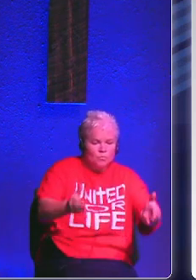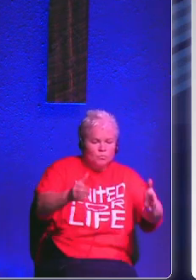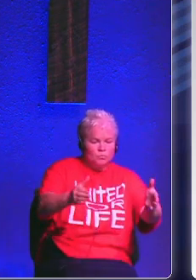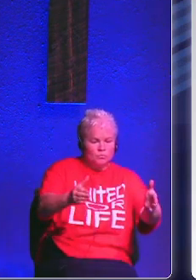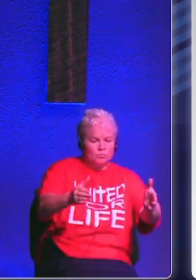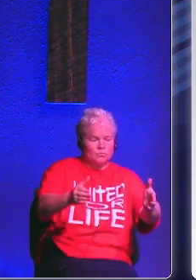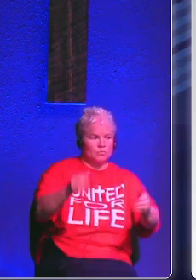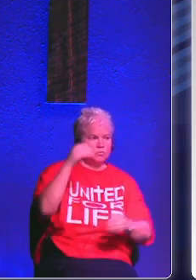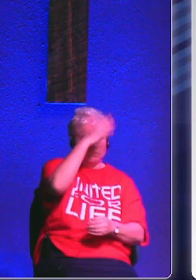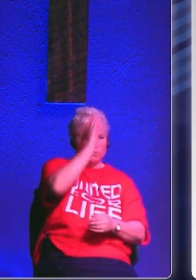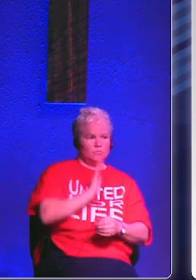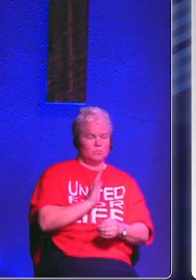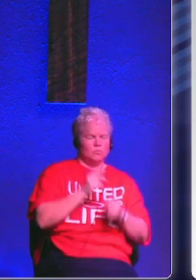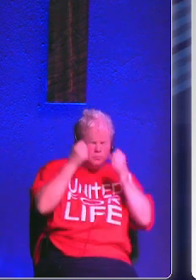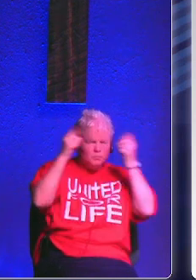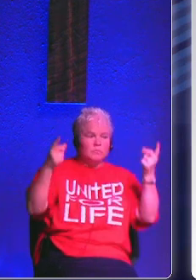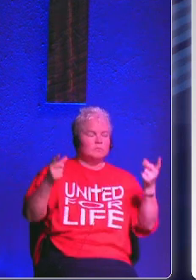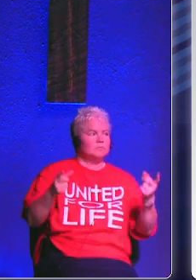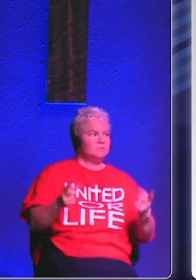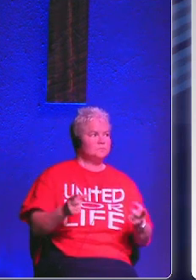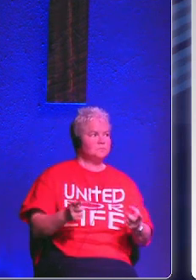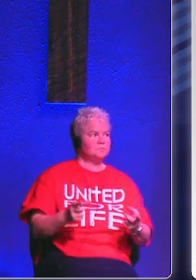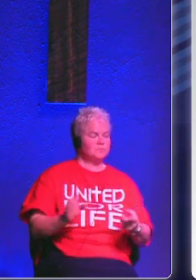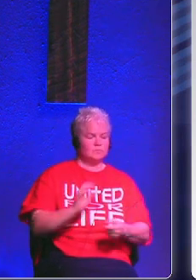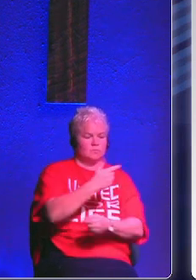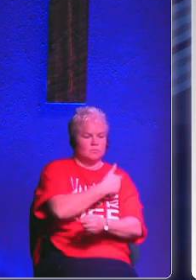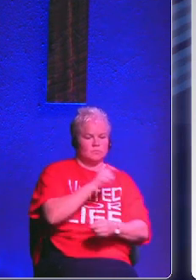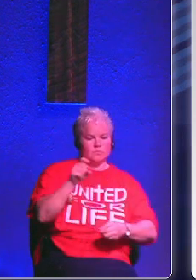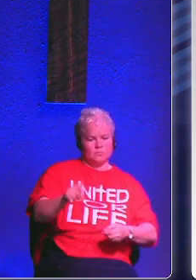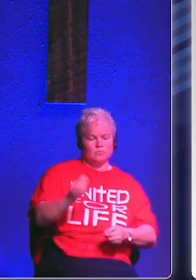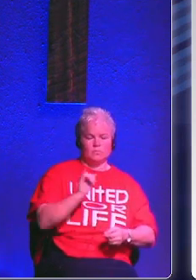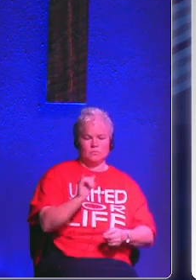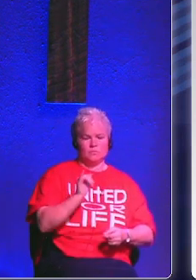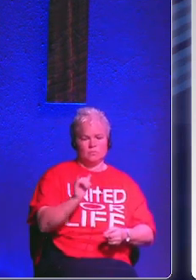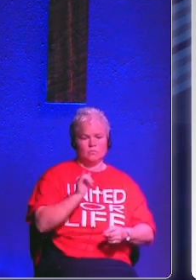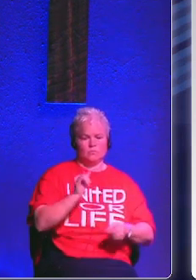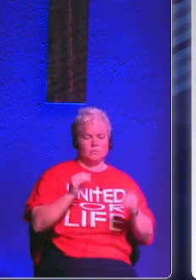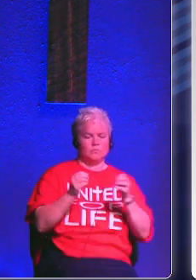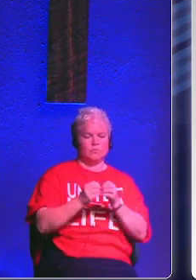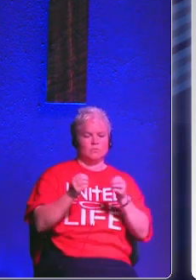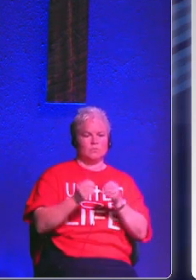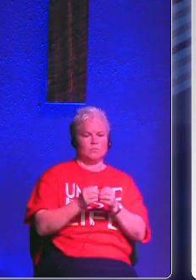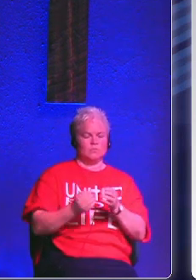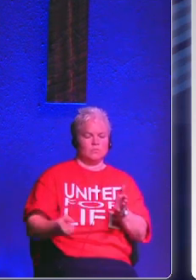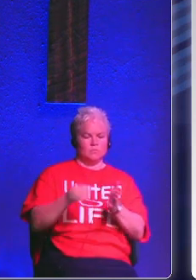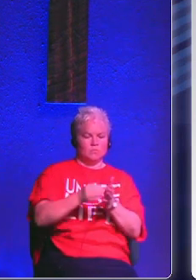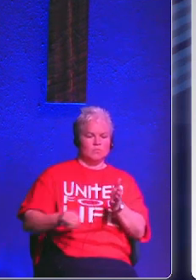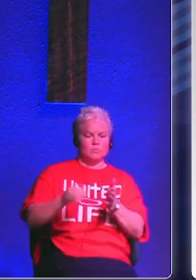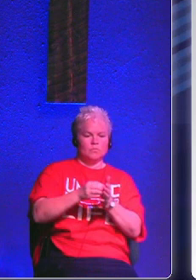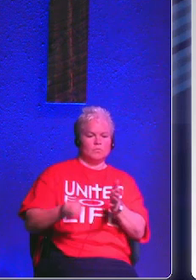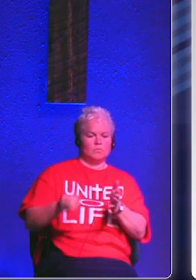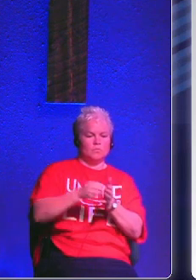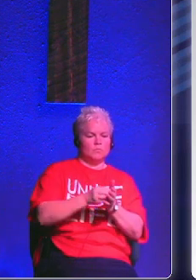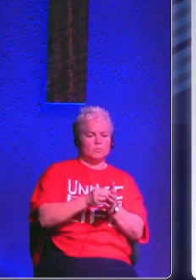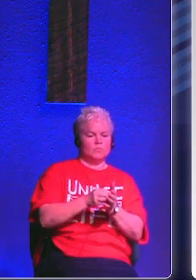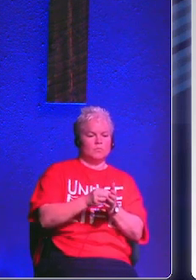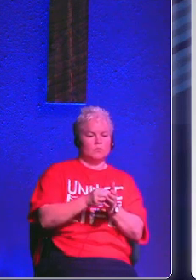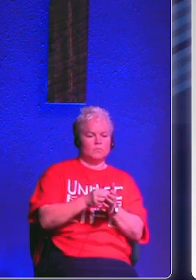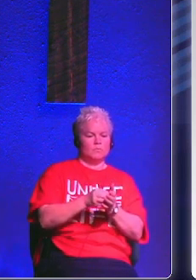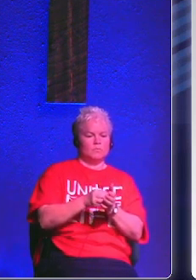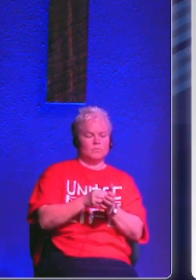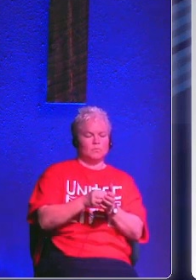life, something amazing, right? We need to share that more often. Sometimes if we don't share it, we don't